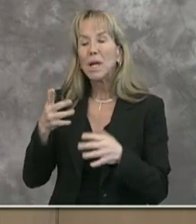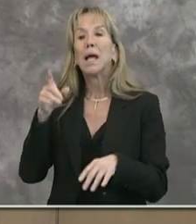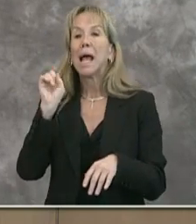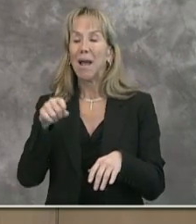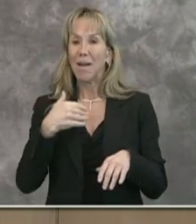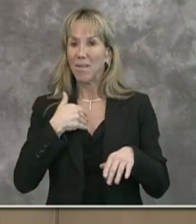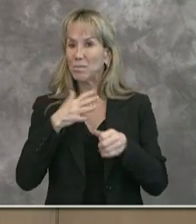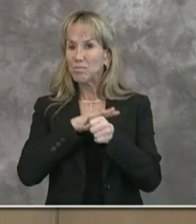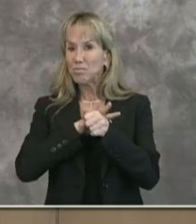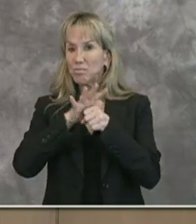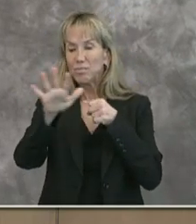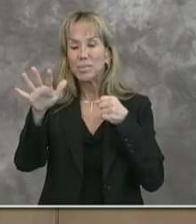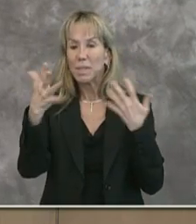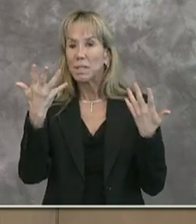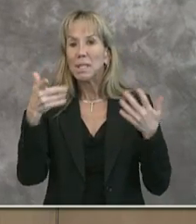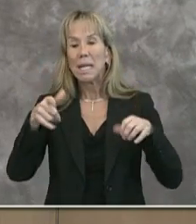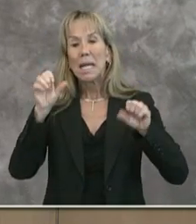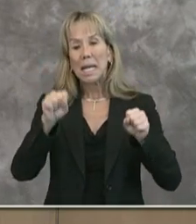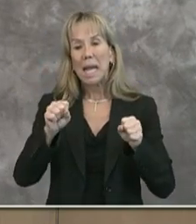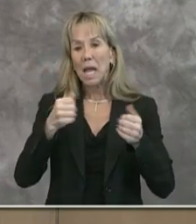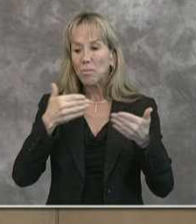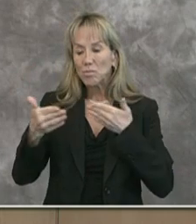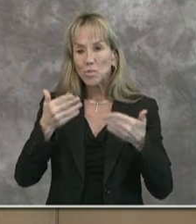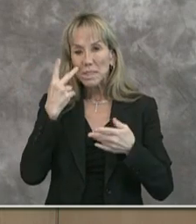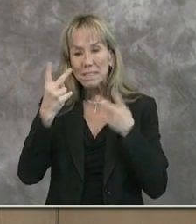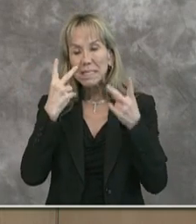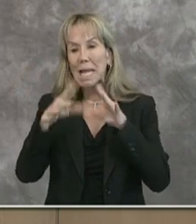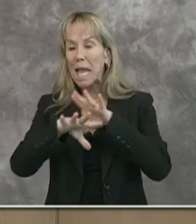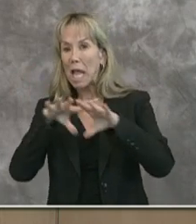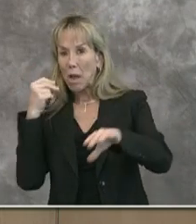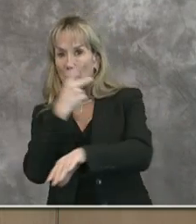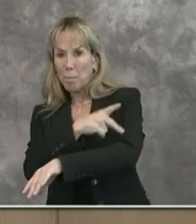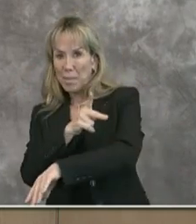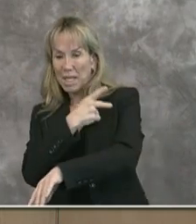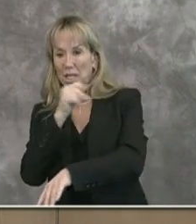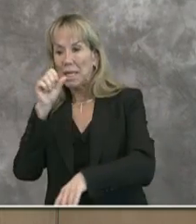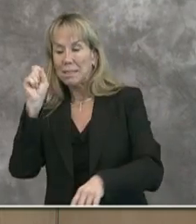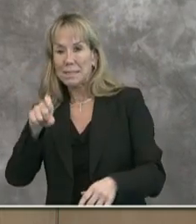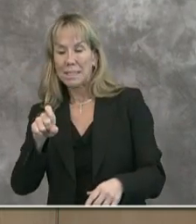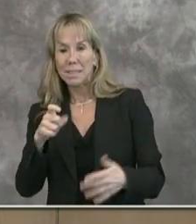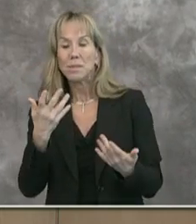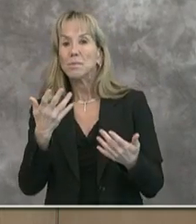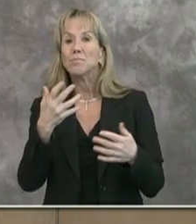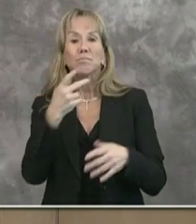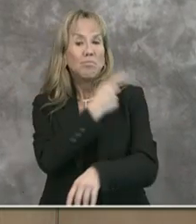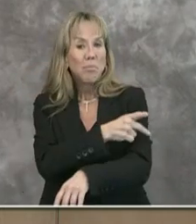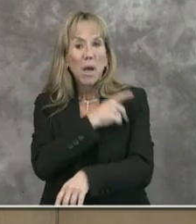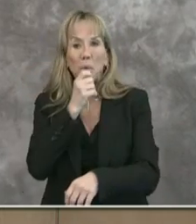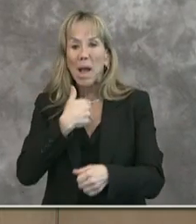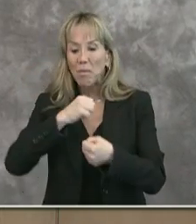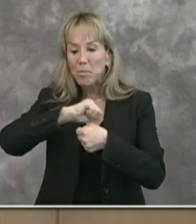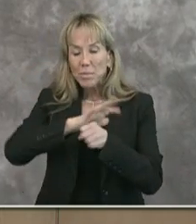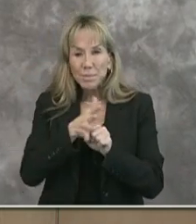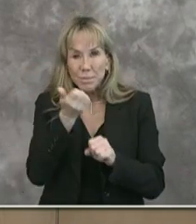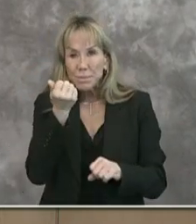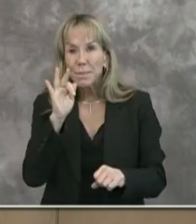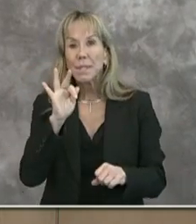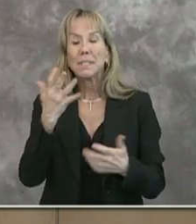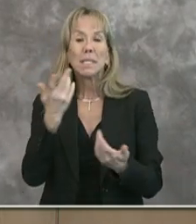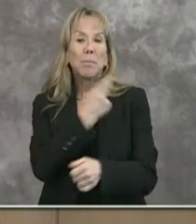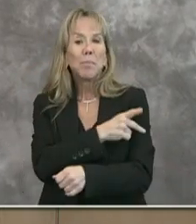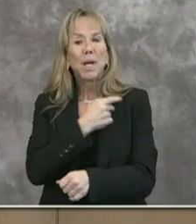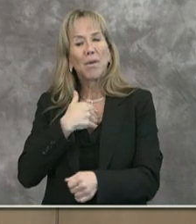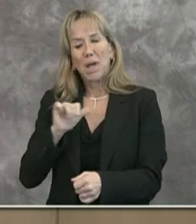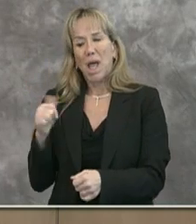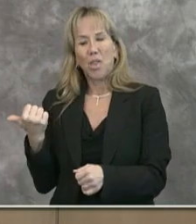treat all patients as needed. This includes COVID-19 as well as patients that have other medical